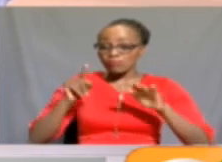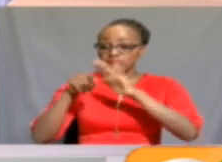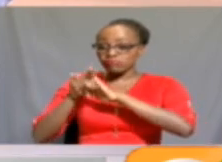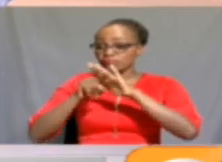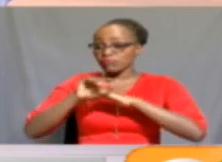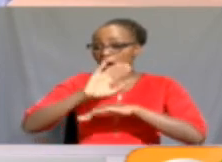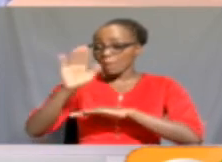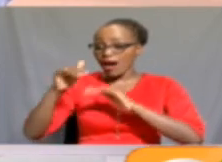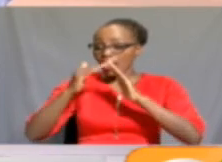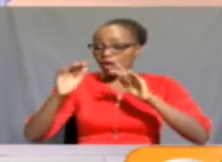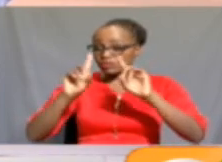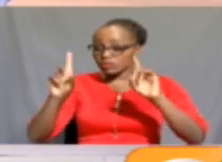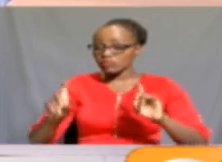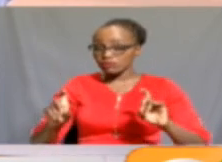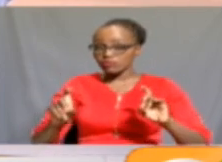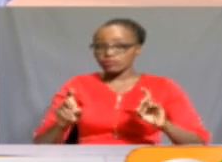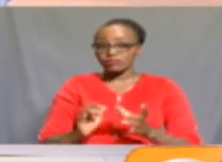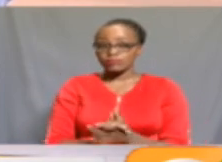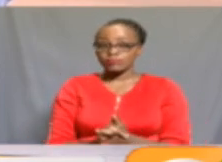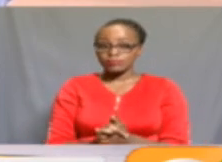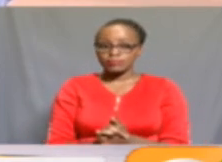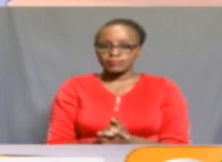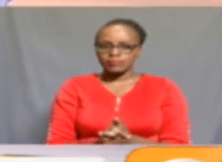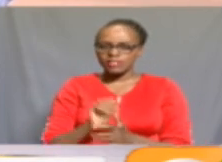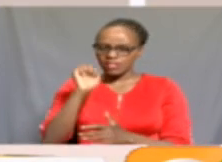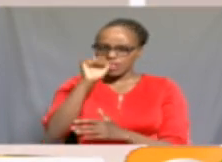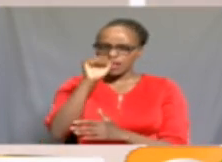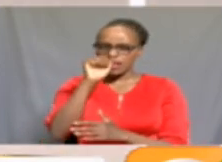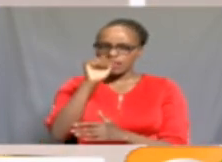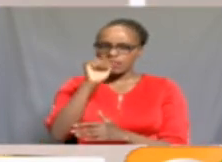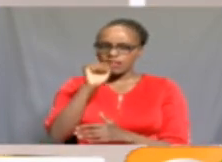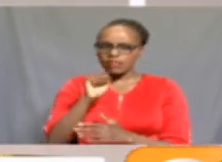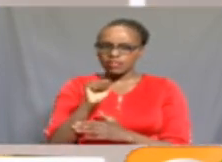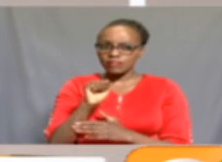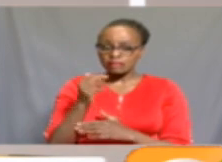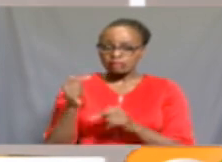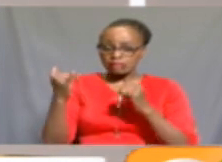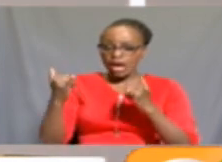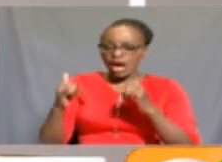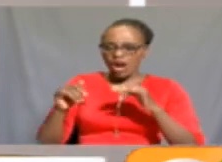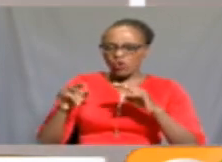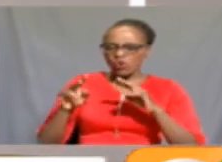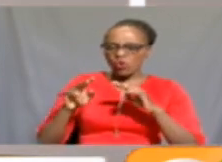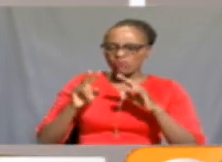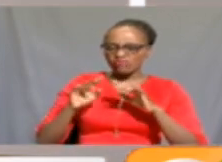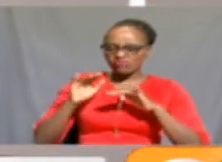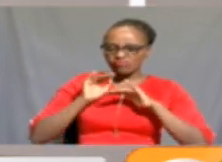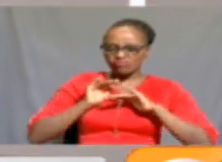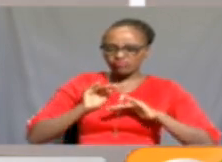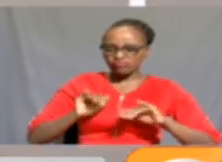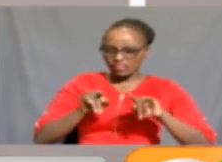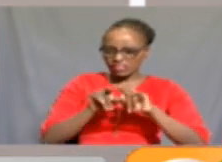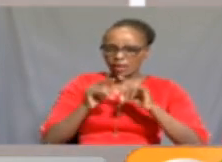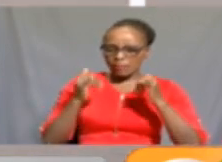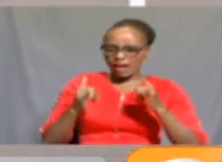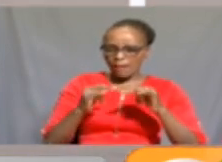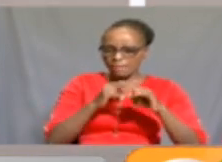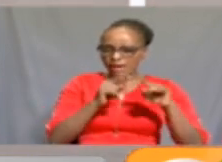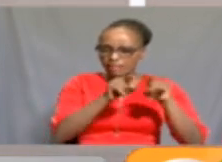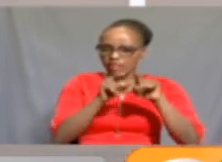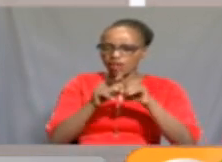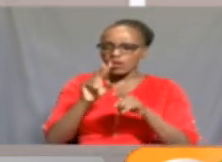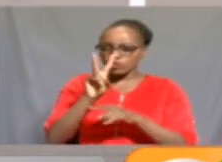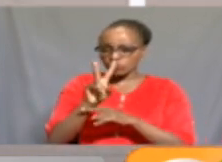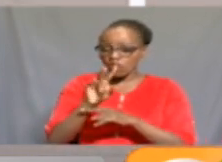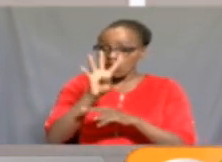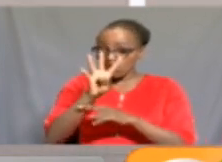back into their homes? Yeah, now it's calm, but it's really shocking, and